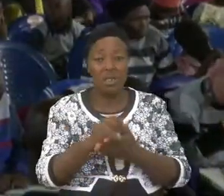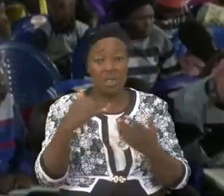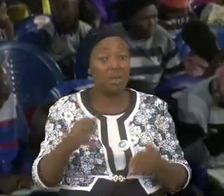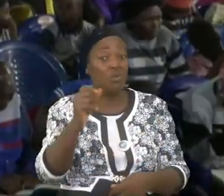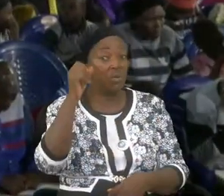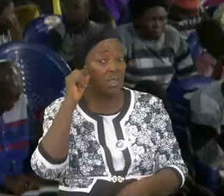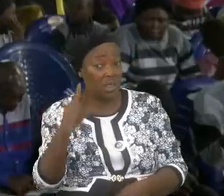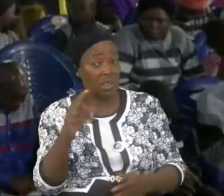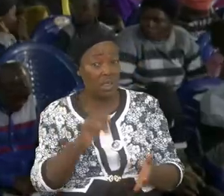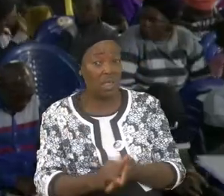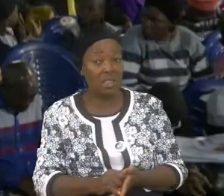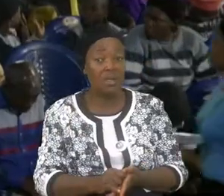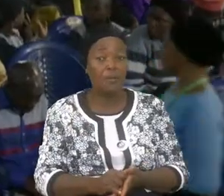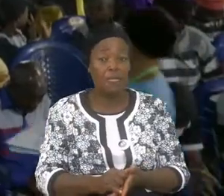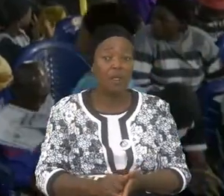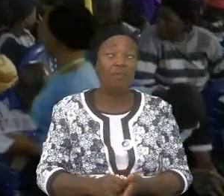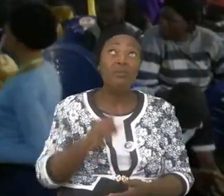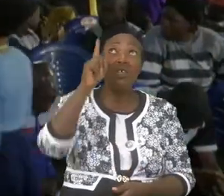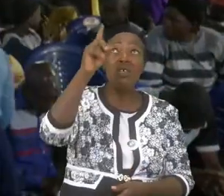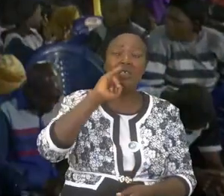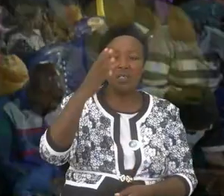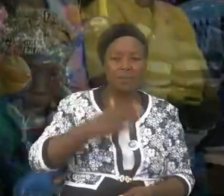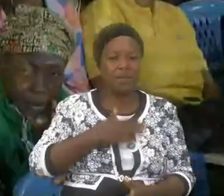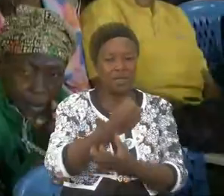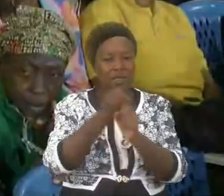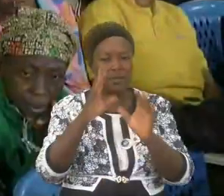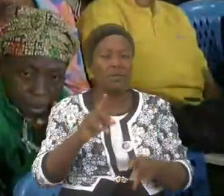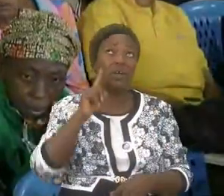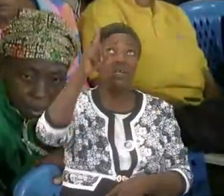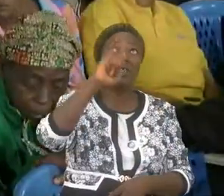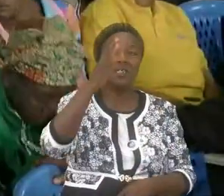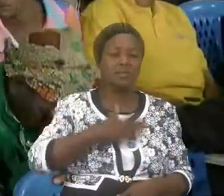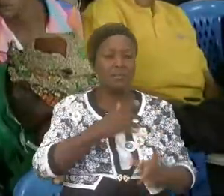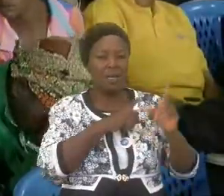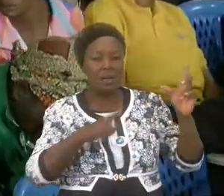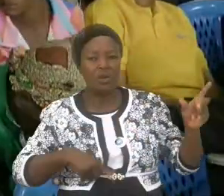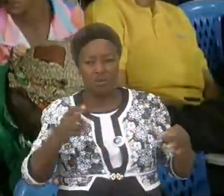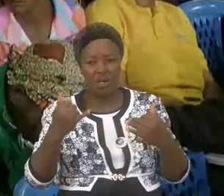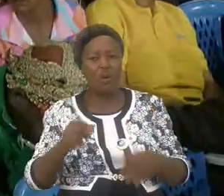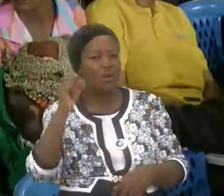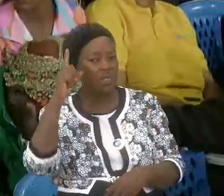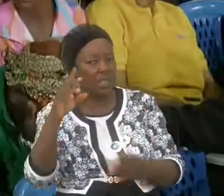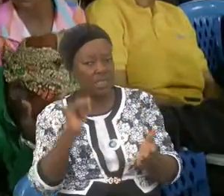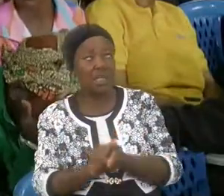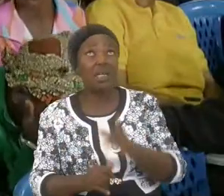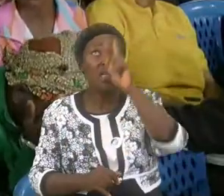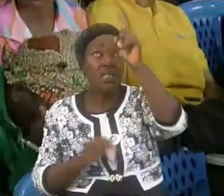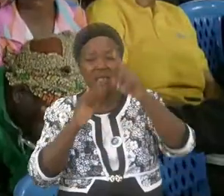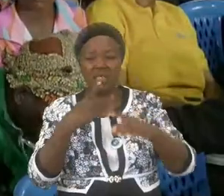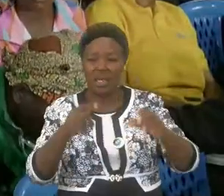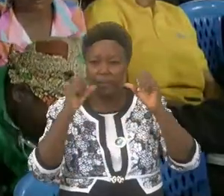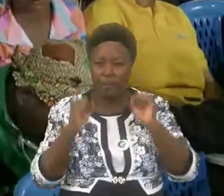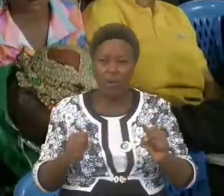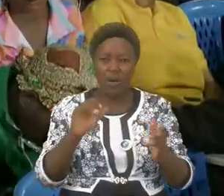you understand that He is the power that destroys every other power on earth against your